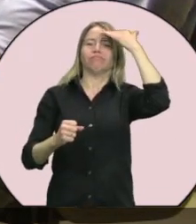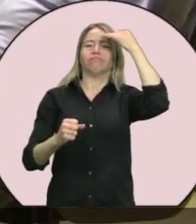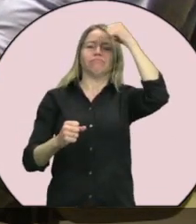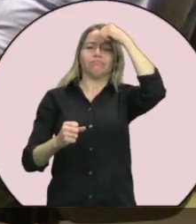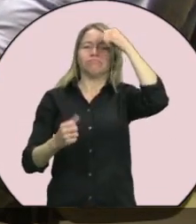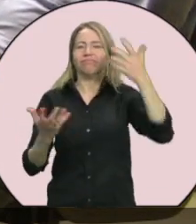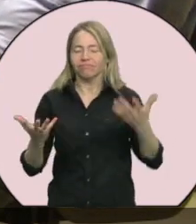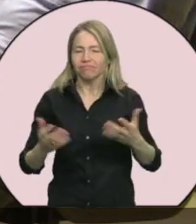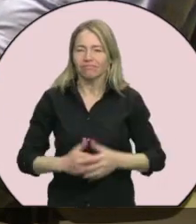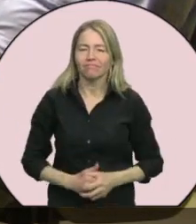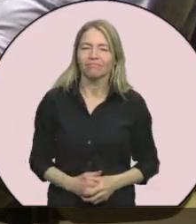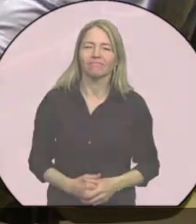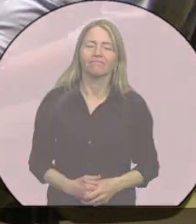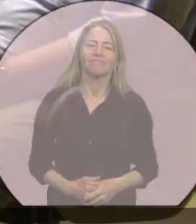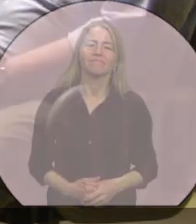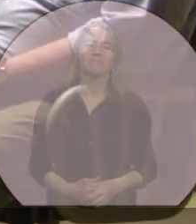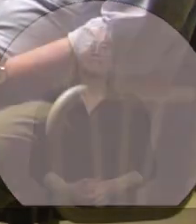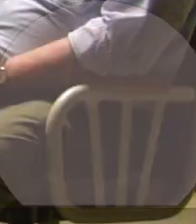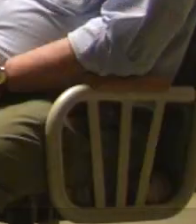It's very